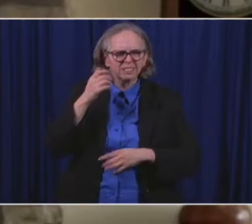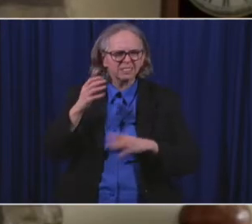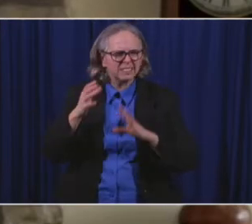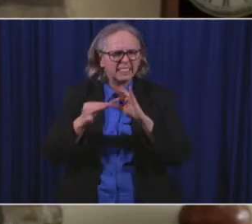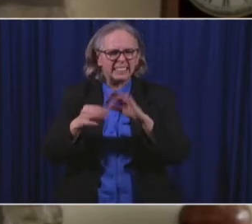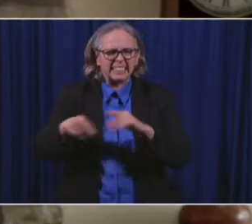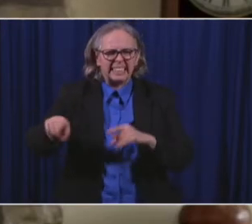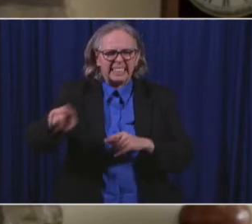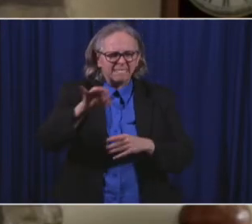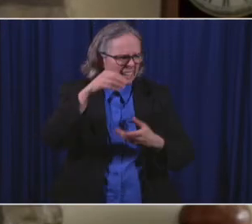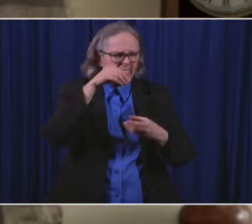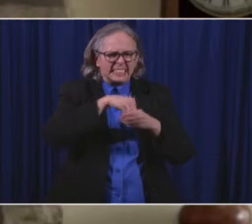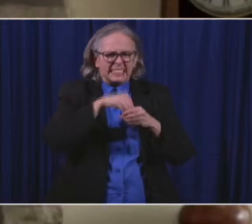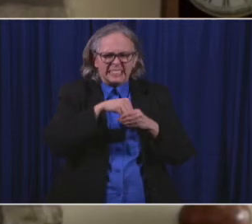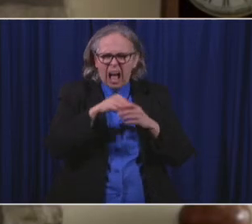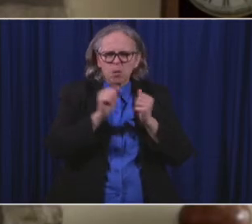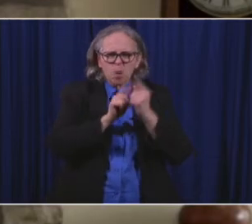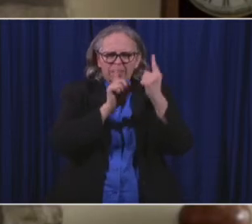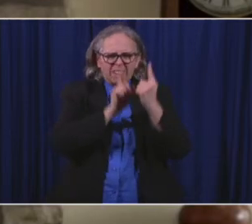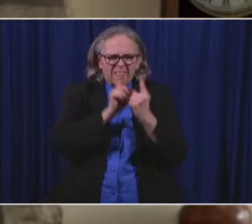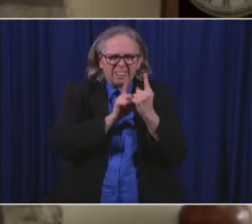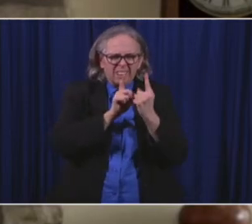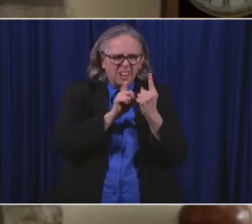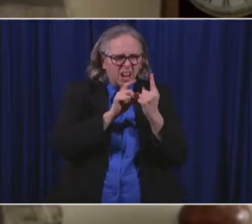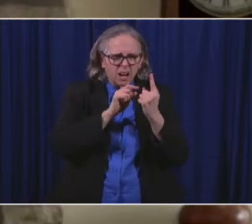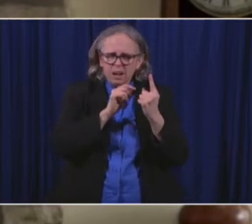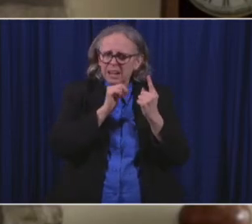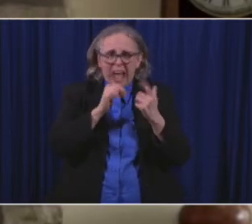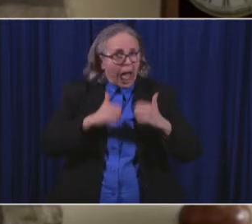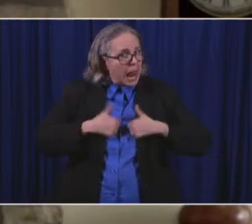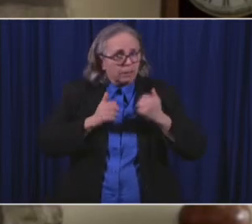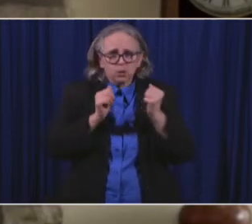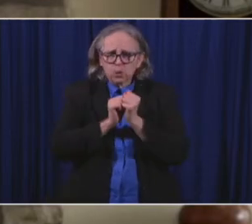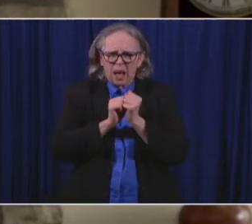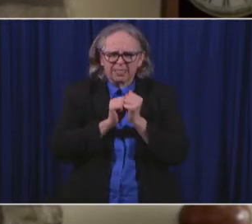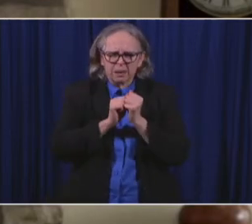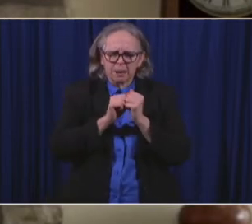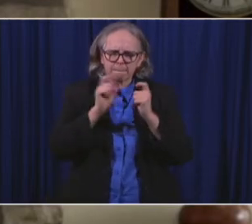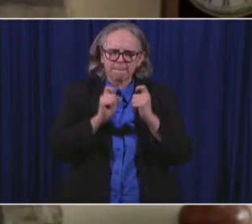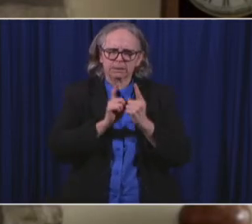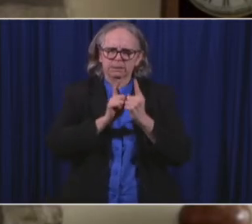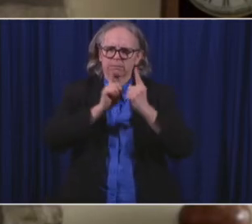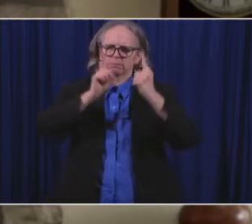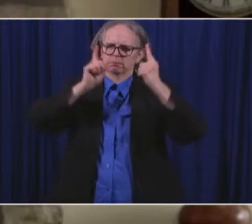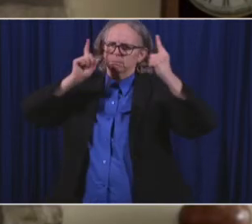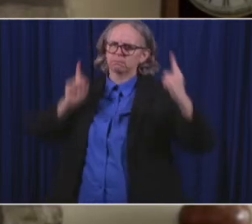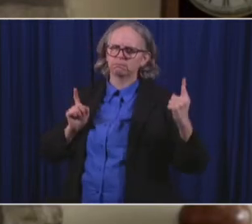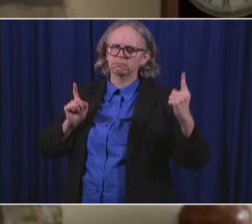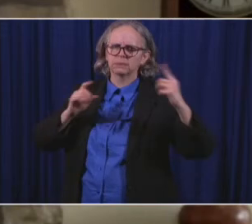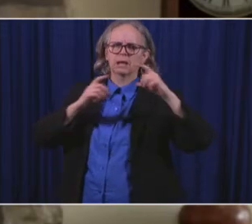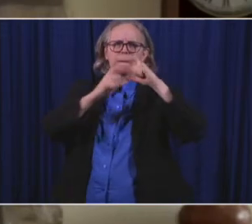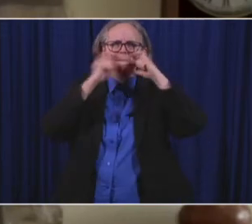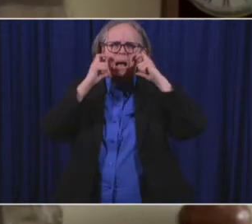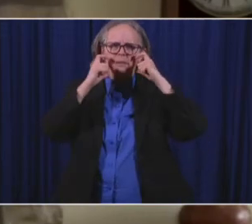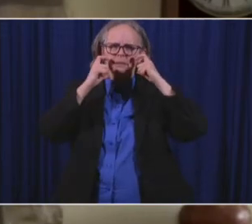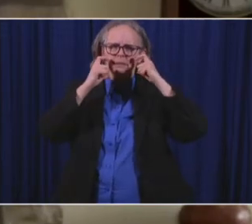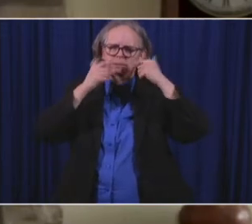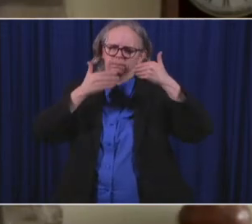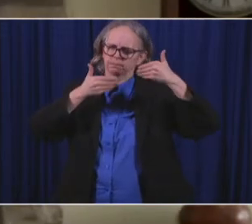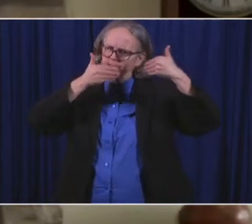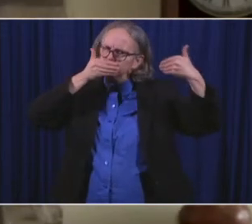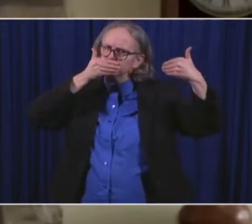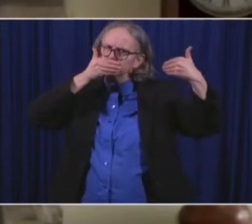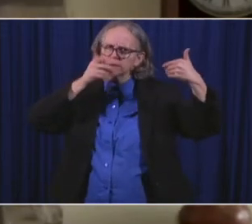else. It's not in your household. You need to have a mask on. And even